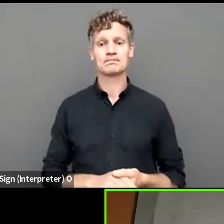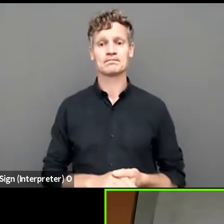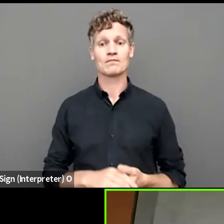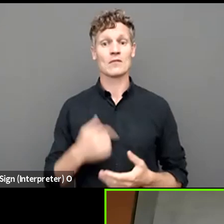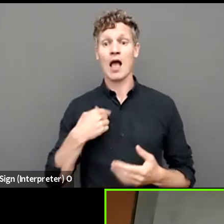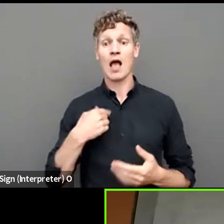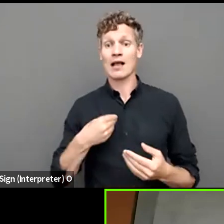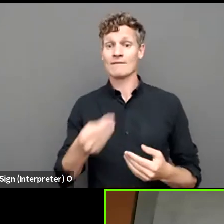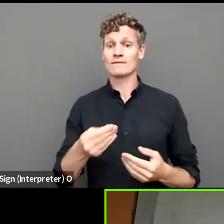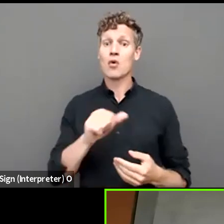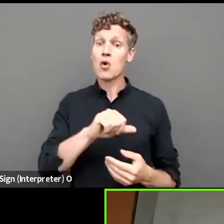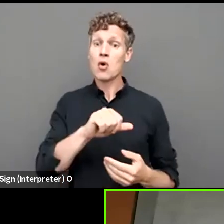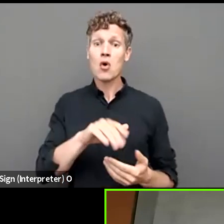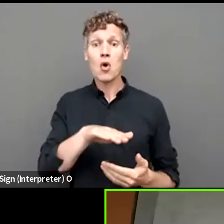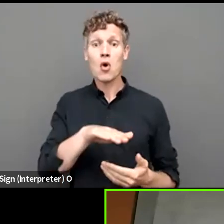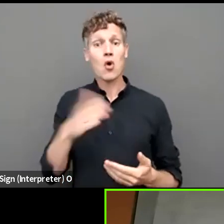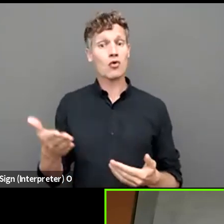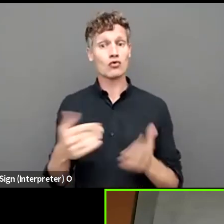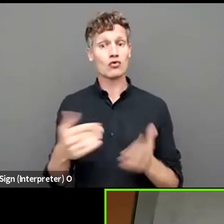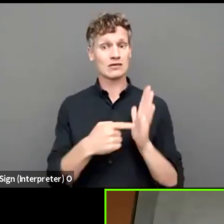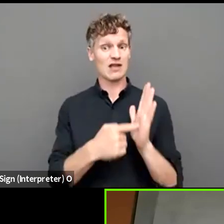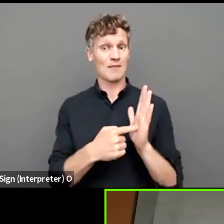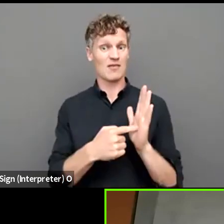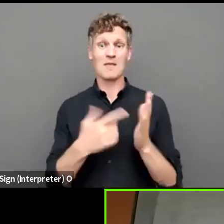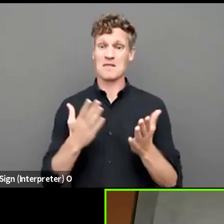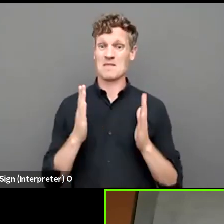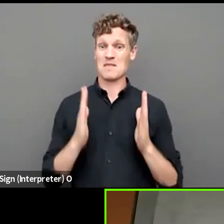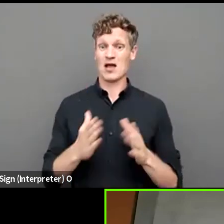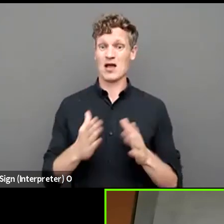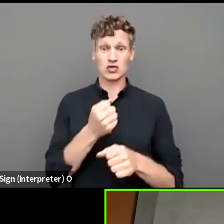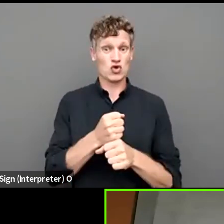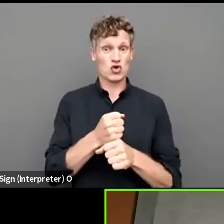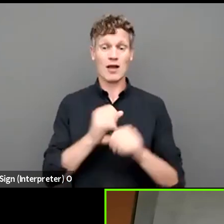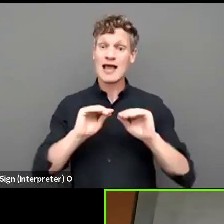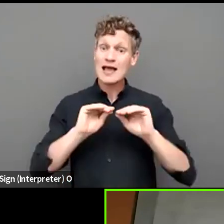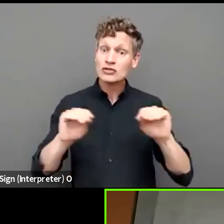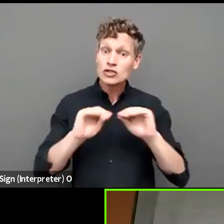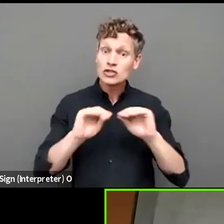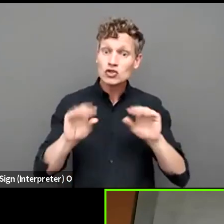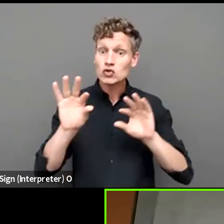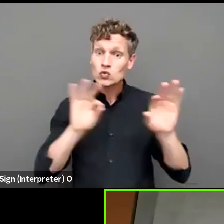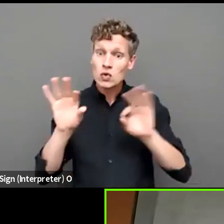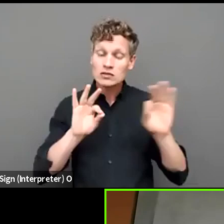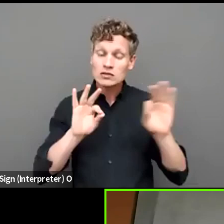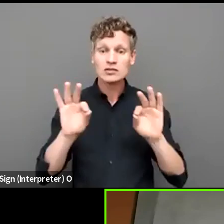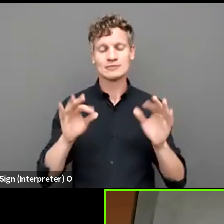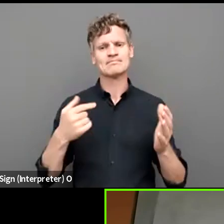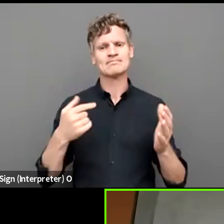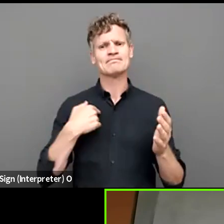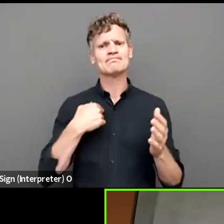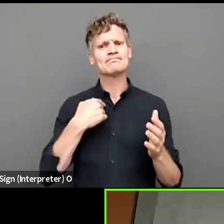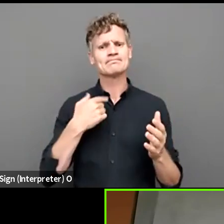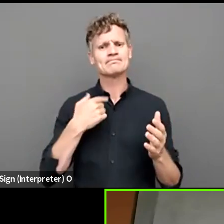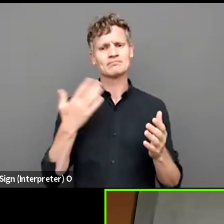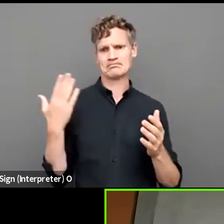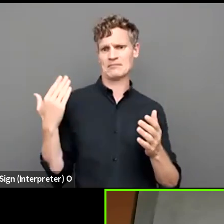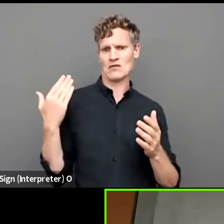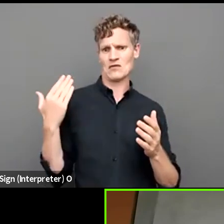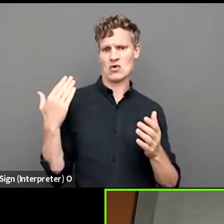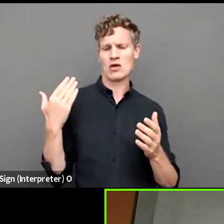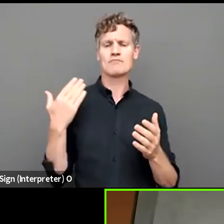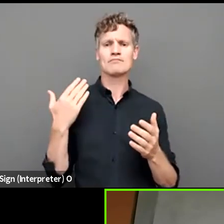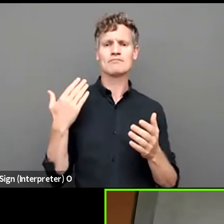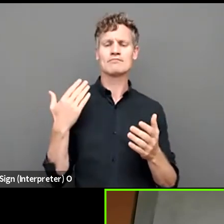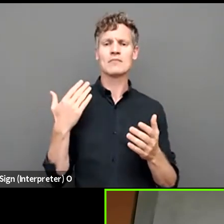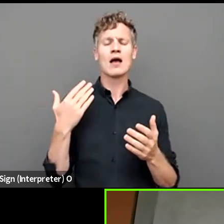we need to work a bit on educational choices. When I was at the Confederation earlier, what we did, we saw that women